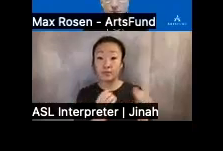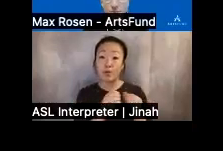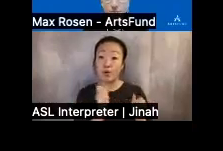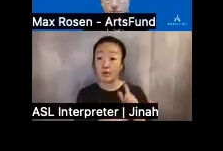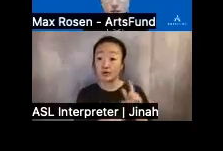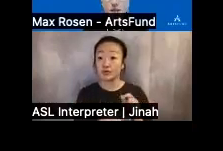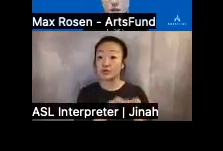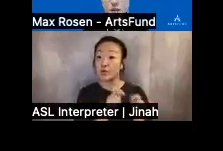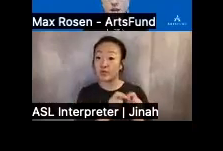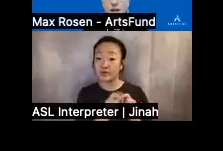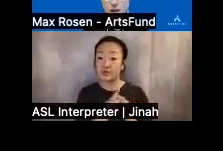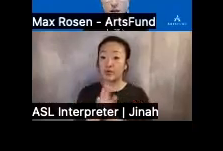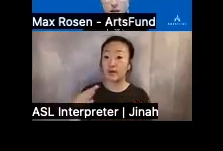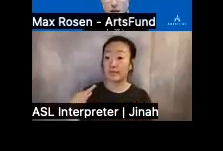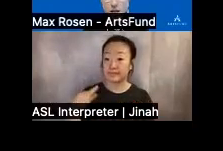application.